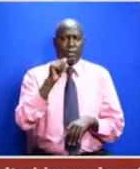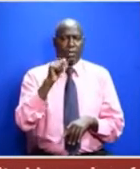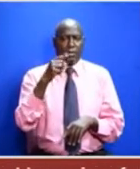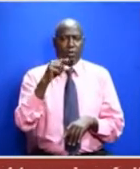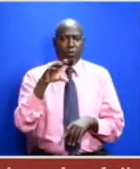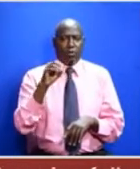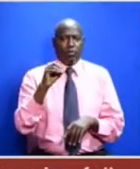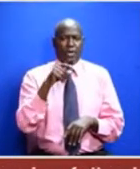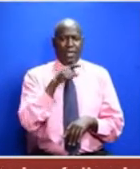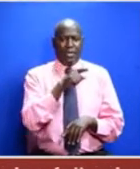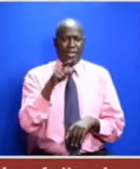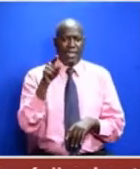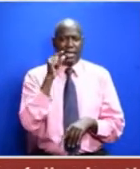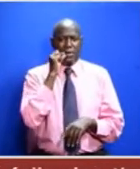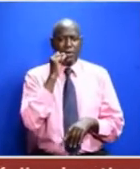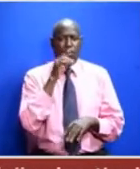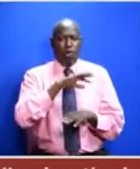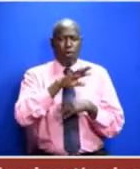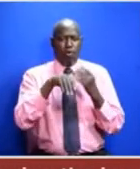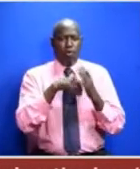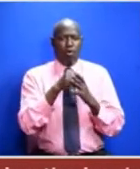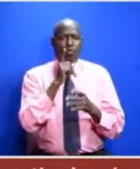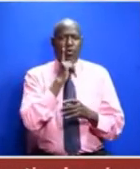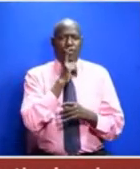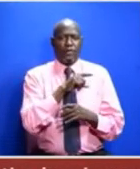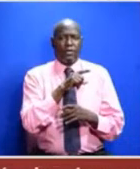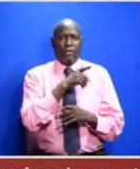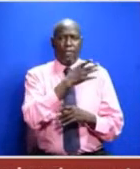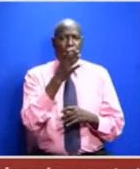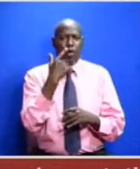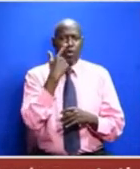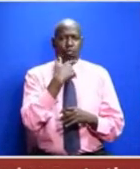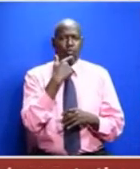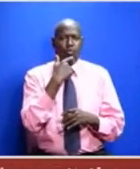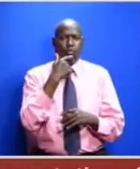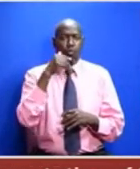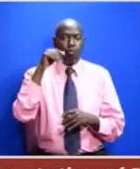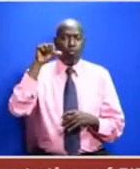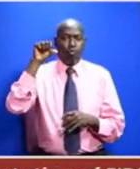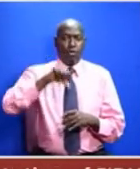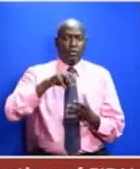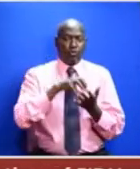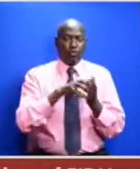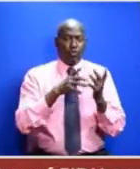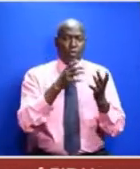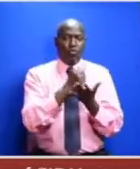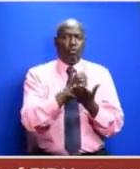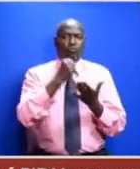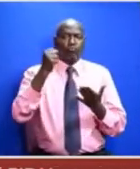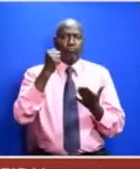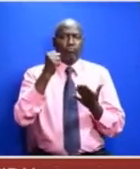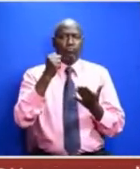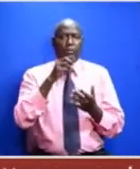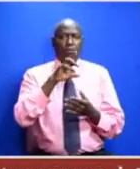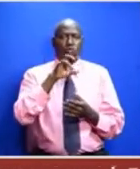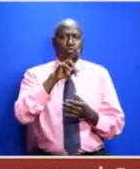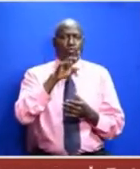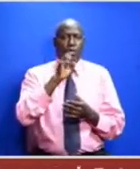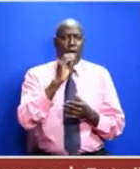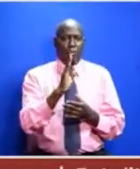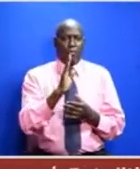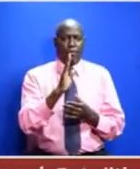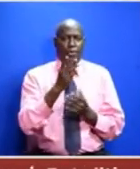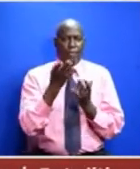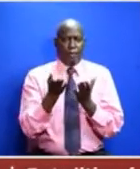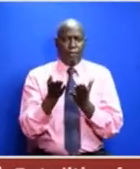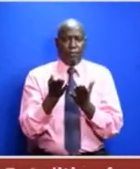bangi tunamaliza. Na wale ambao ni waraibu, tutawapeleka rehabilitation. The government will take every addict to